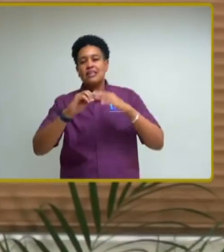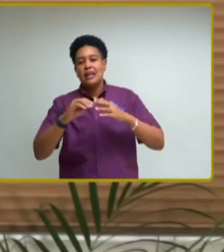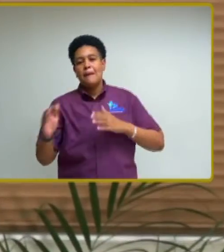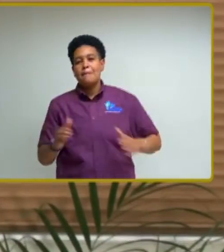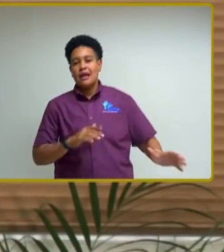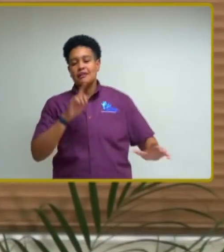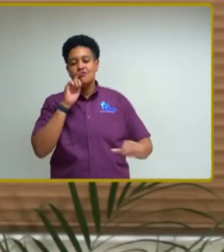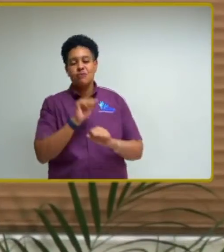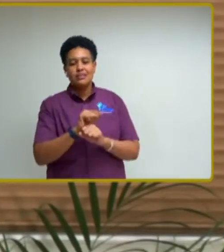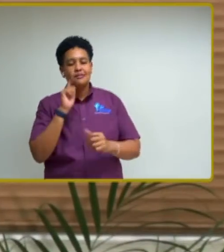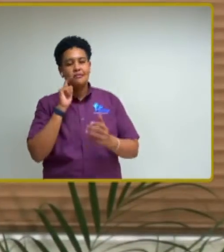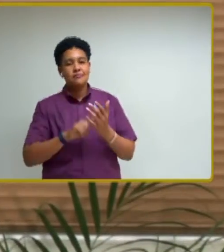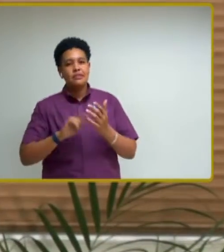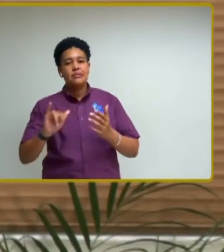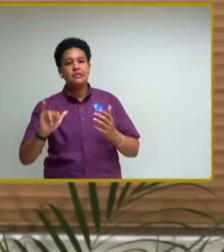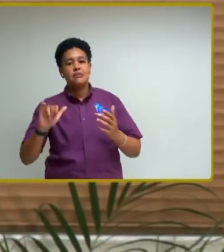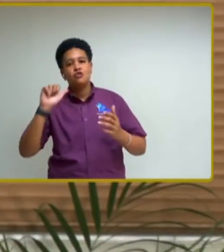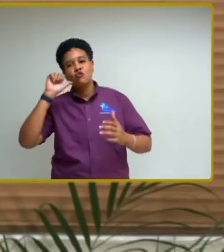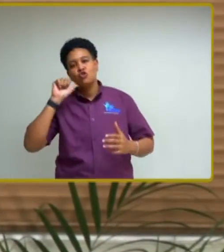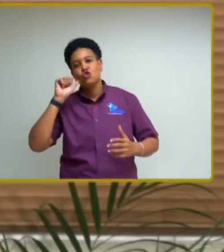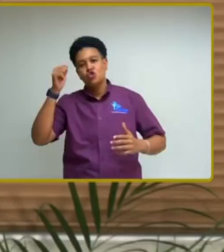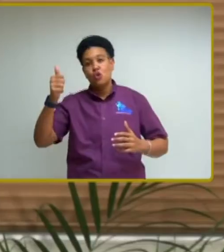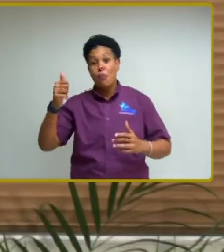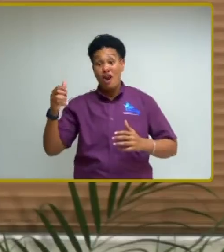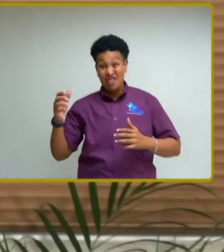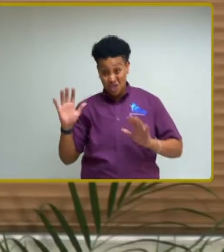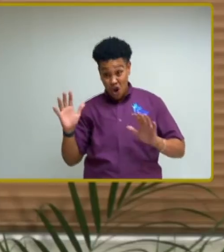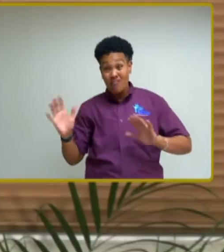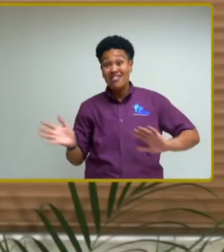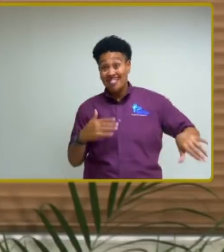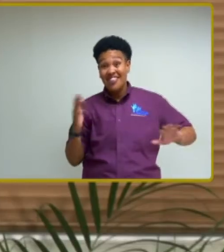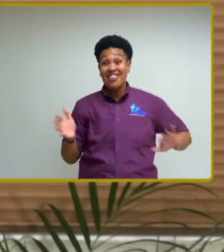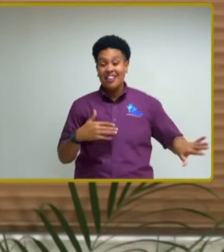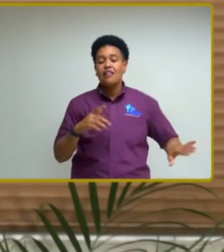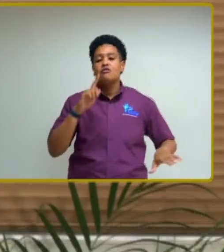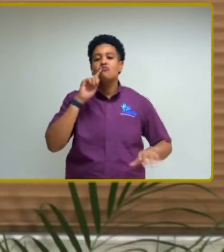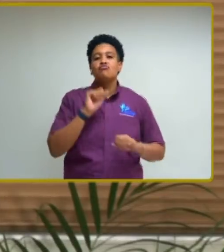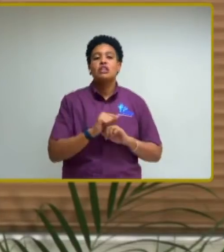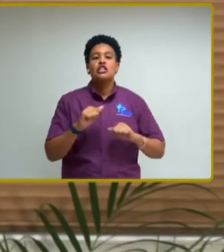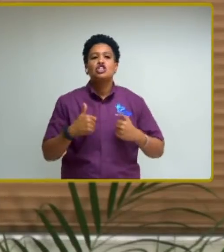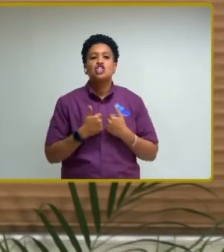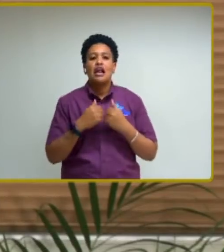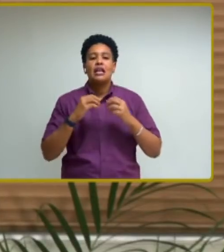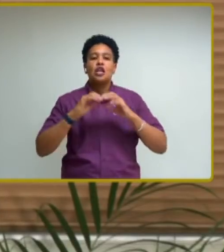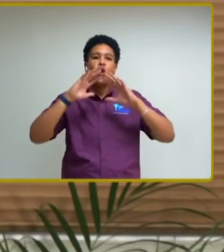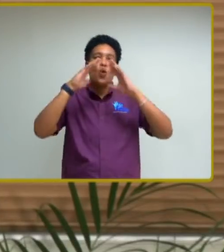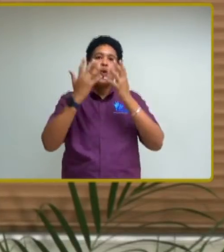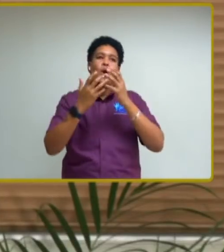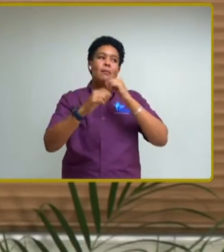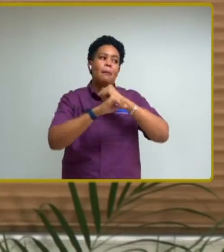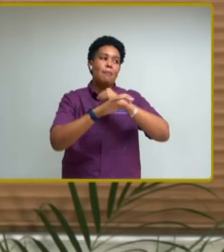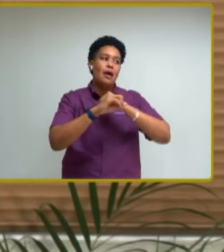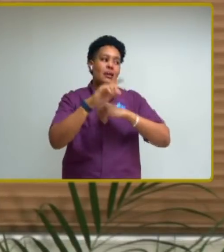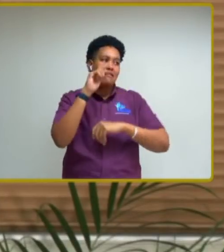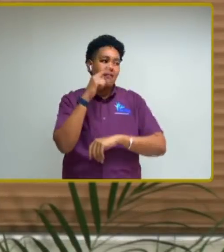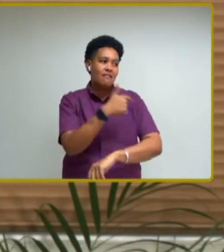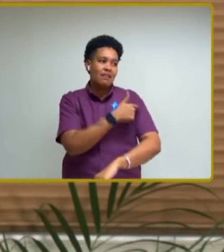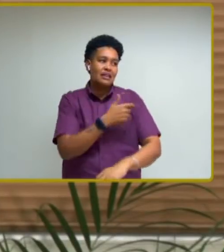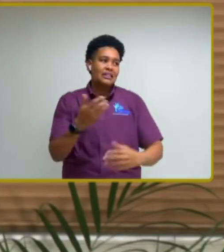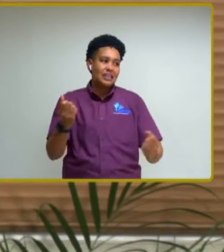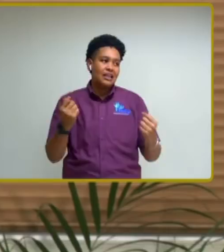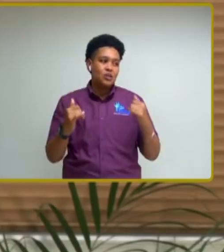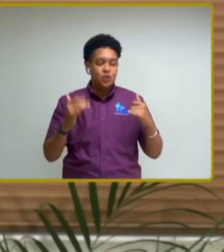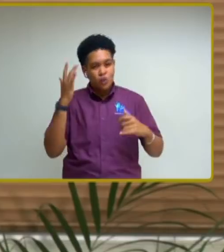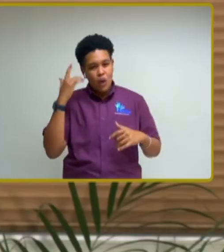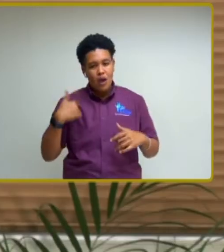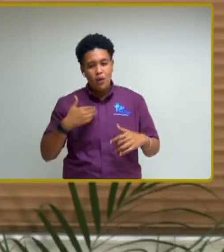is a recognition, even with tomorrow's Blitz, that there are challenges in the global market for vaccines, which is why